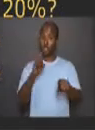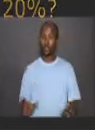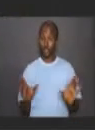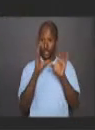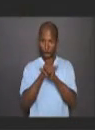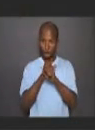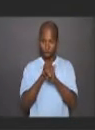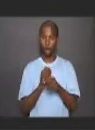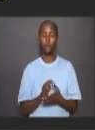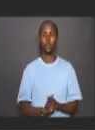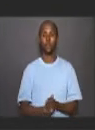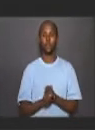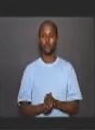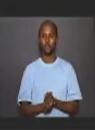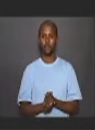Time's up.